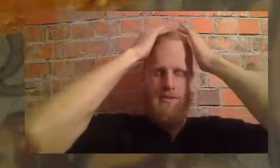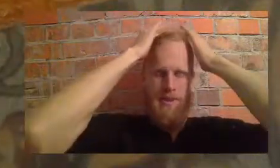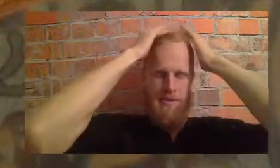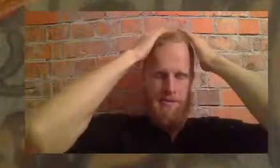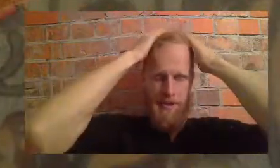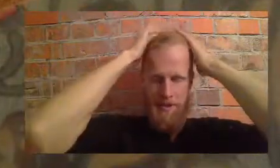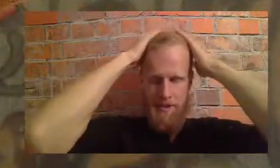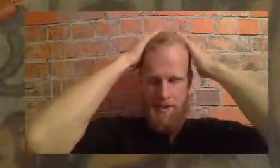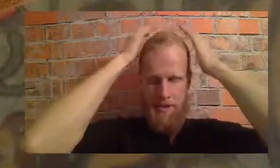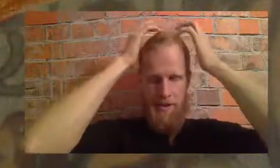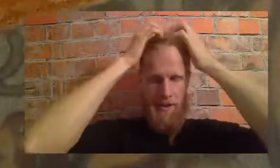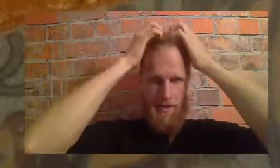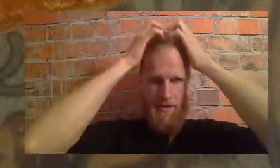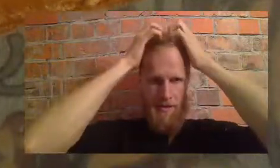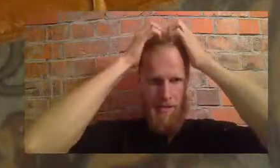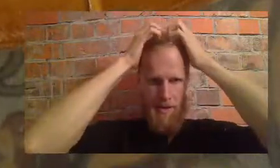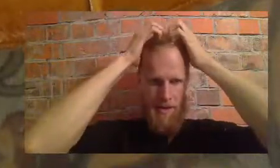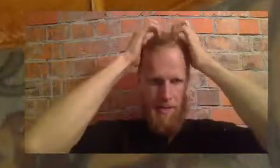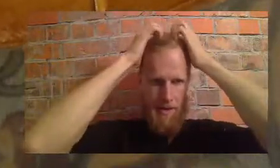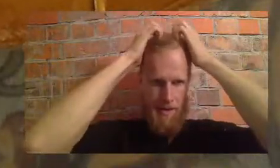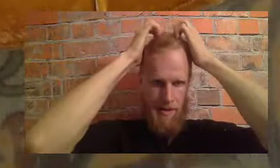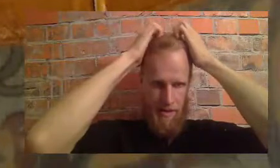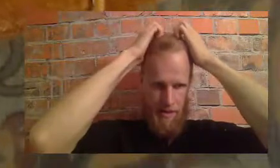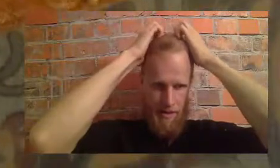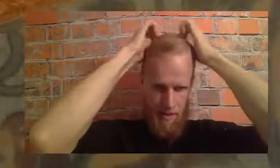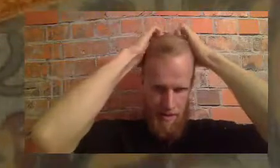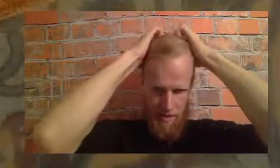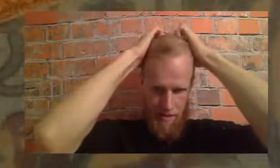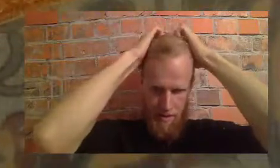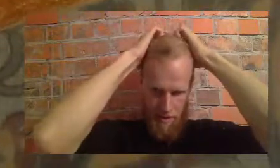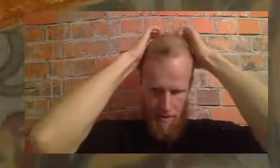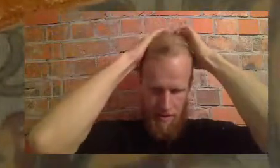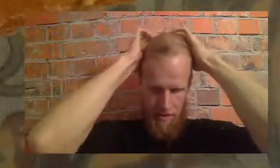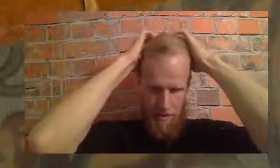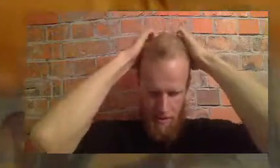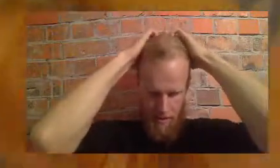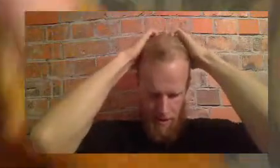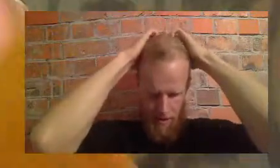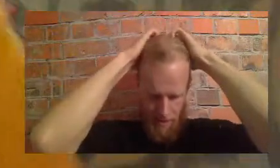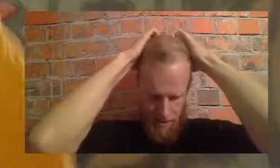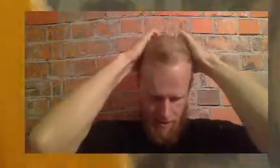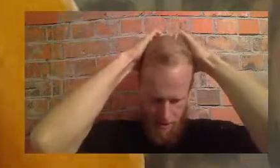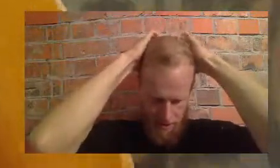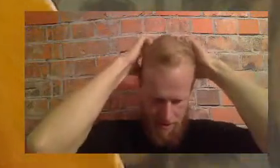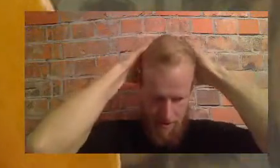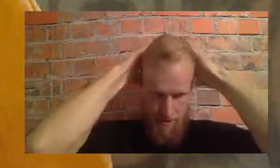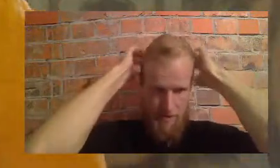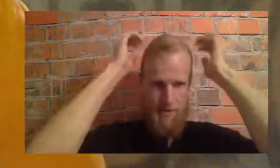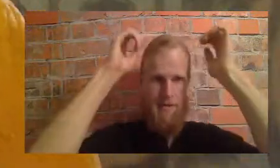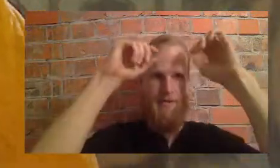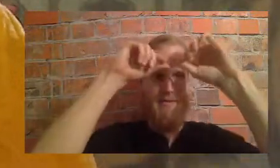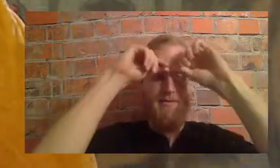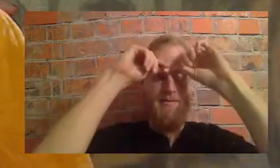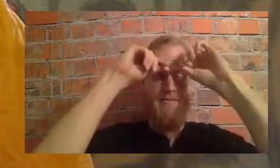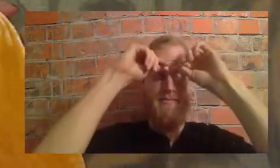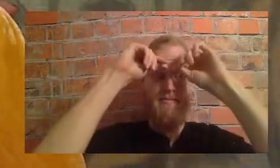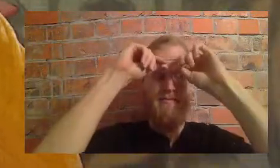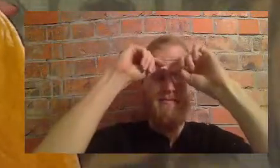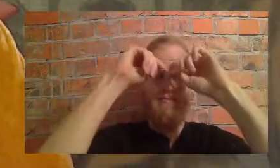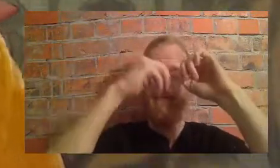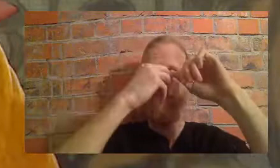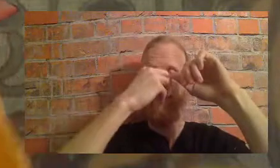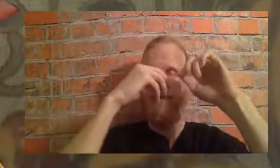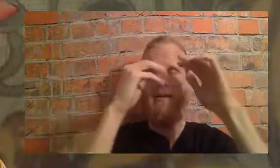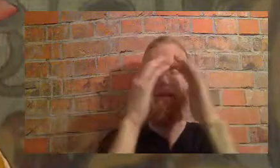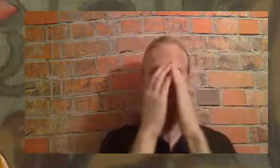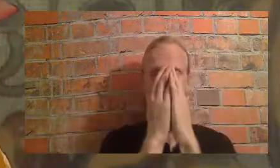pain, and old memories. Tapping the eyebrow, including the memory of what?